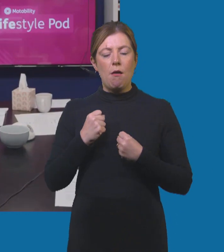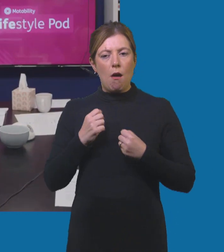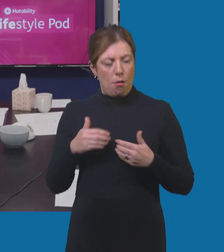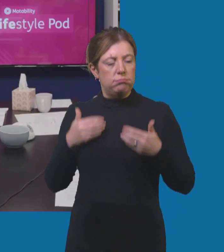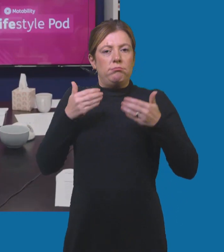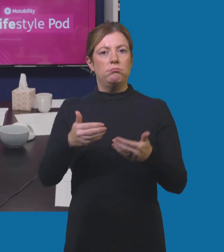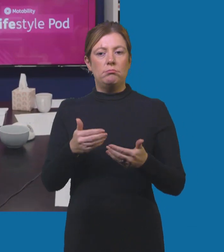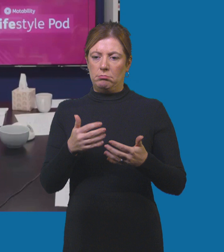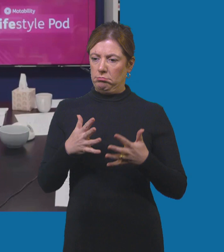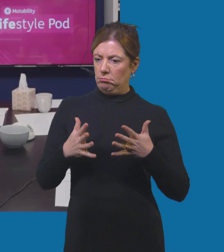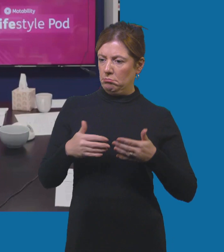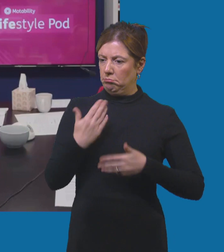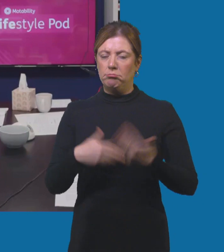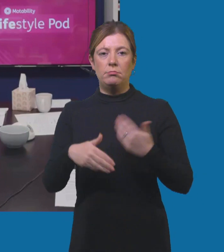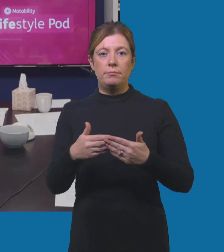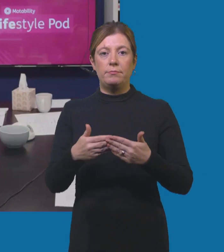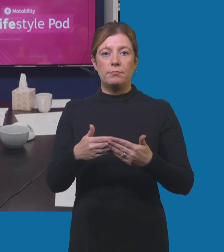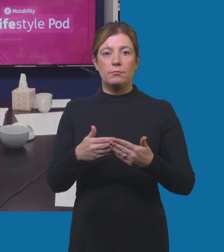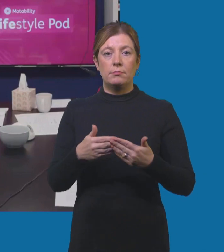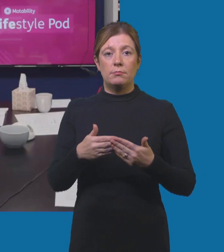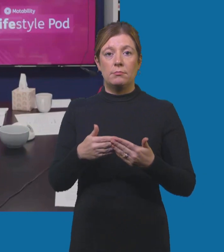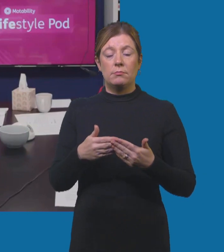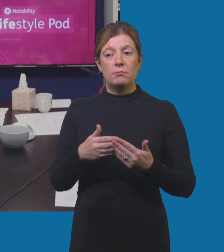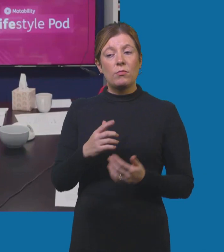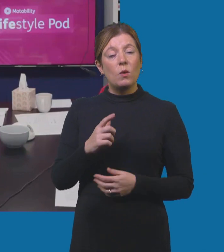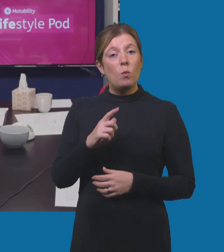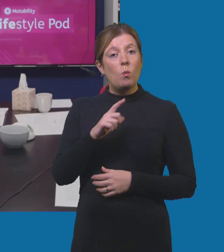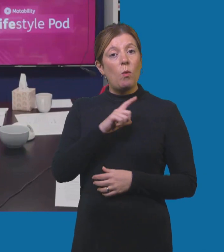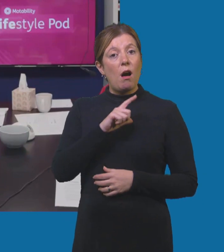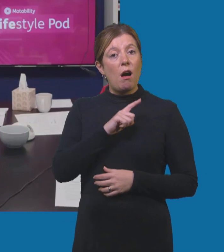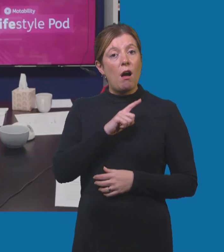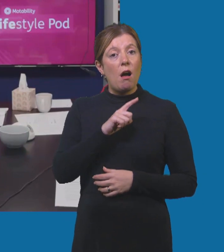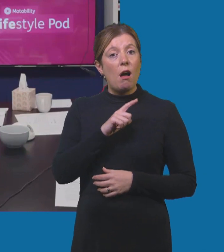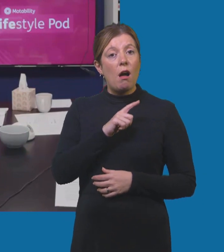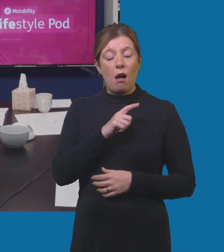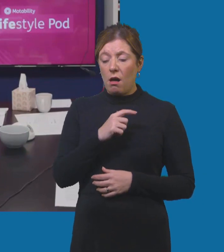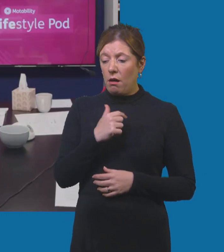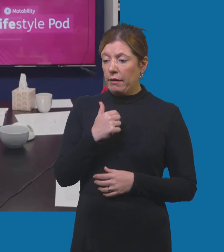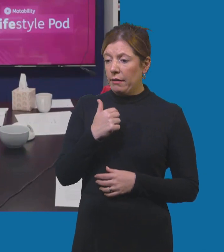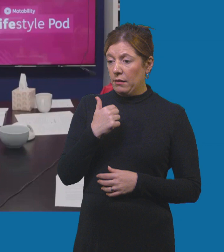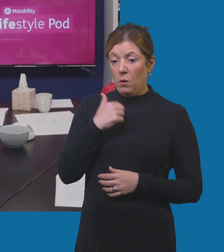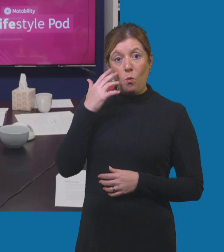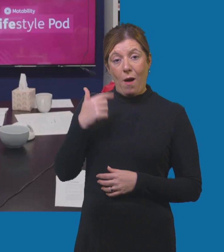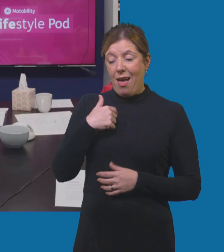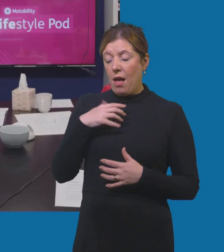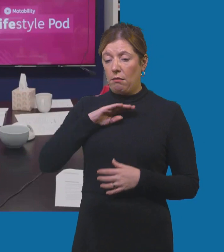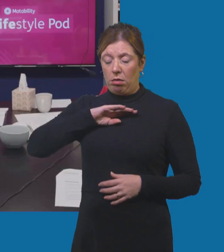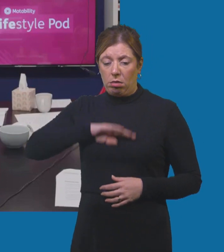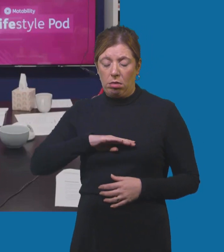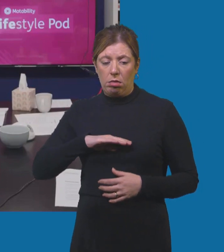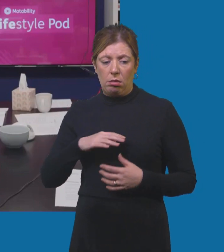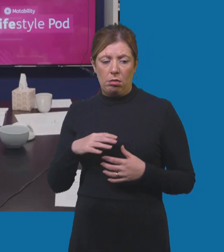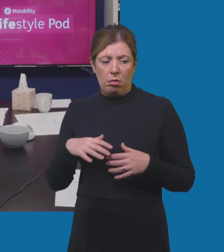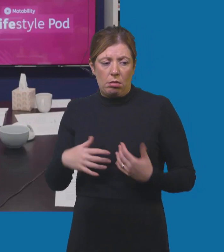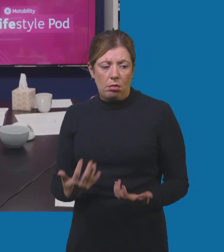goal worth pursuing. If you go back to why you're doing these things when you're struggling and your morale's low, that's what I